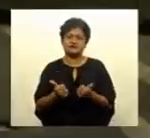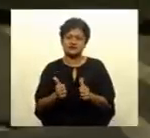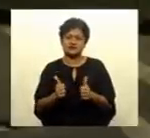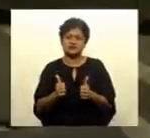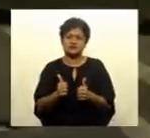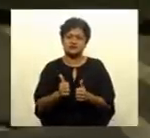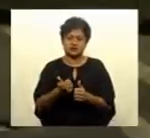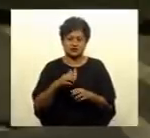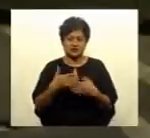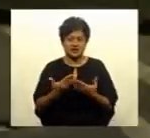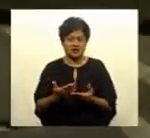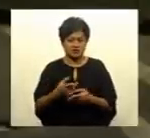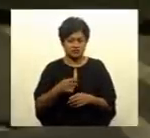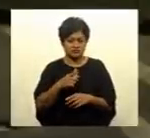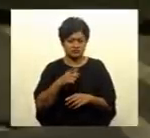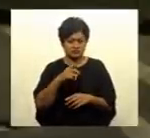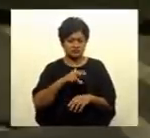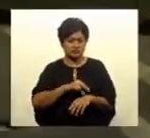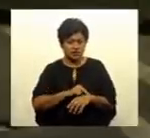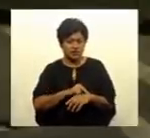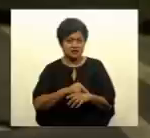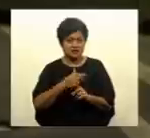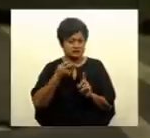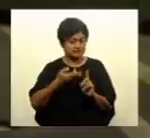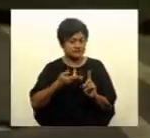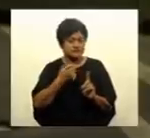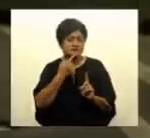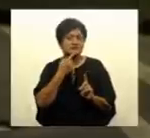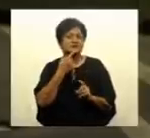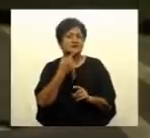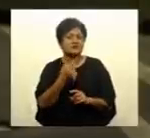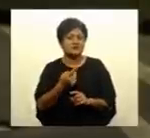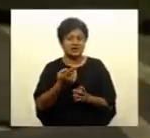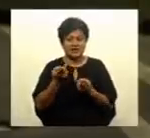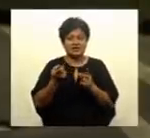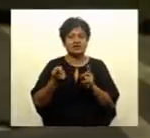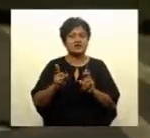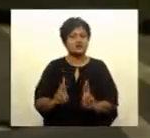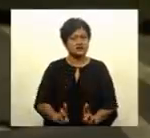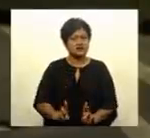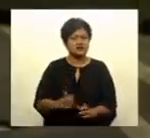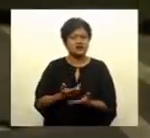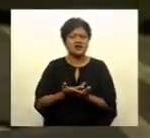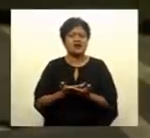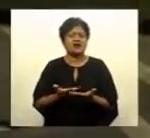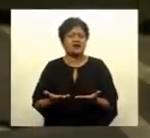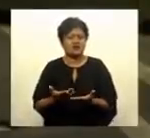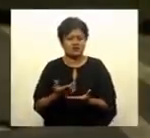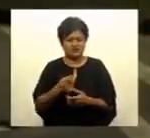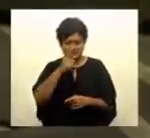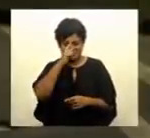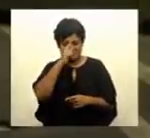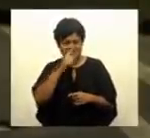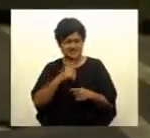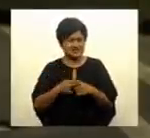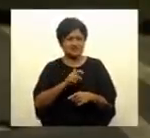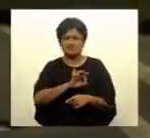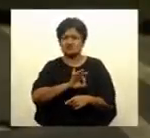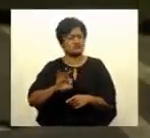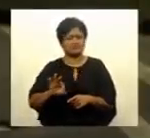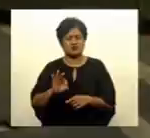patient's doctor at CWM have determined that his death was a result of the severe